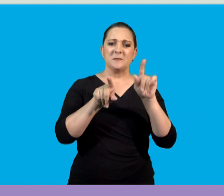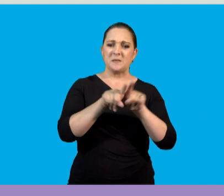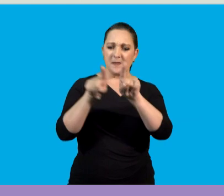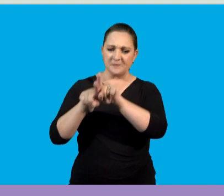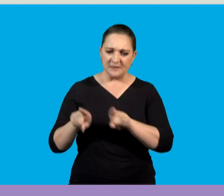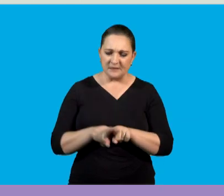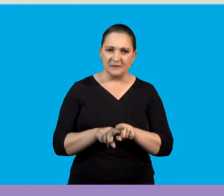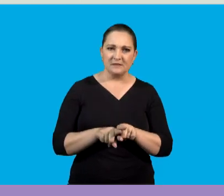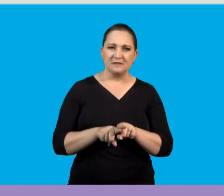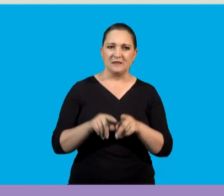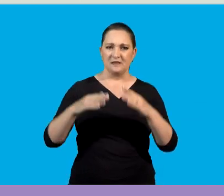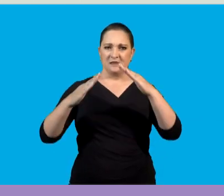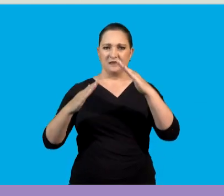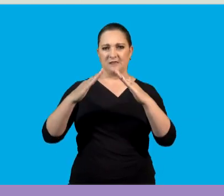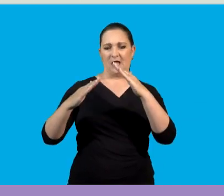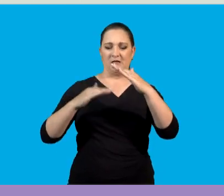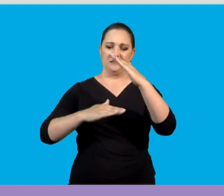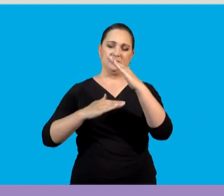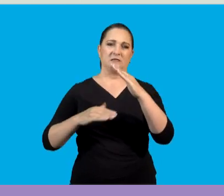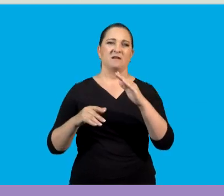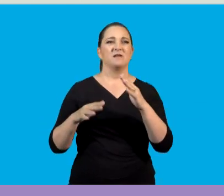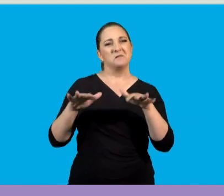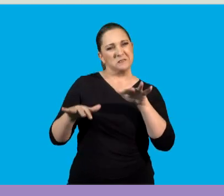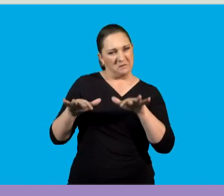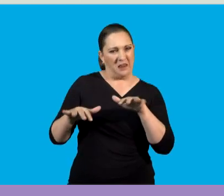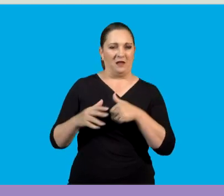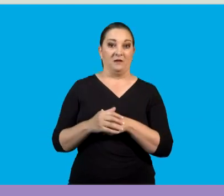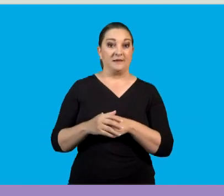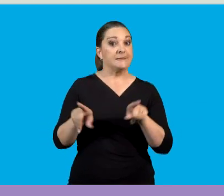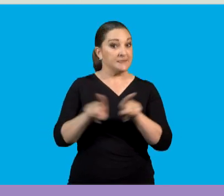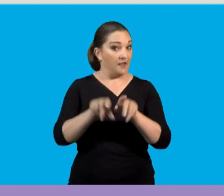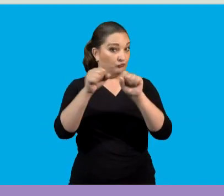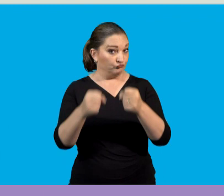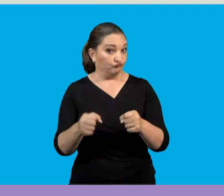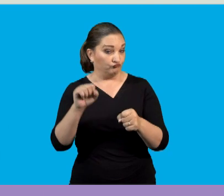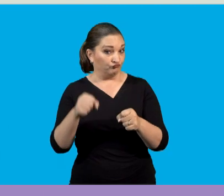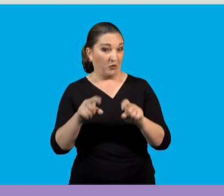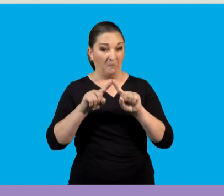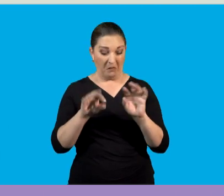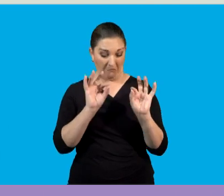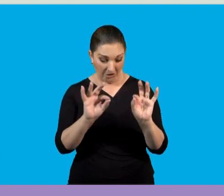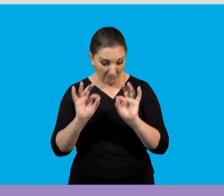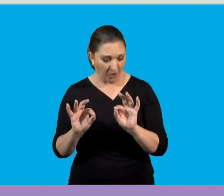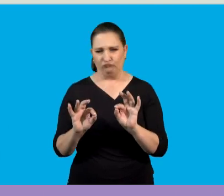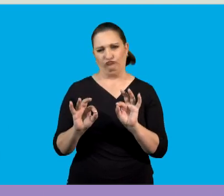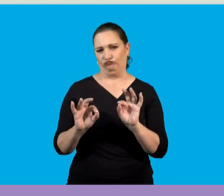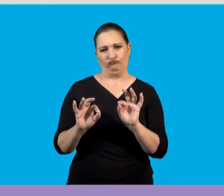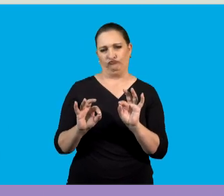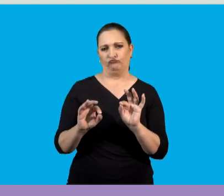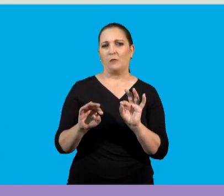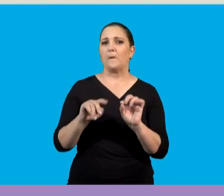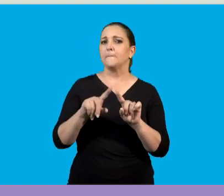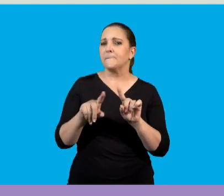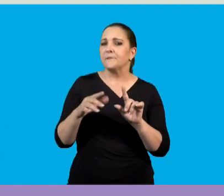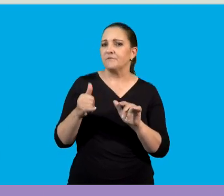when the corresponding sides are proportional. Same shape, but not necessarily the same size or the